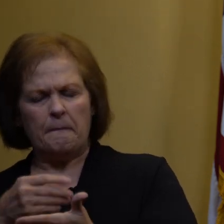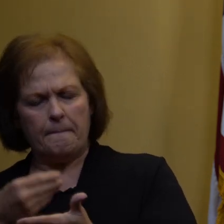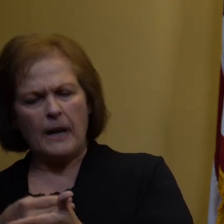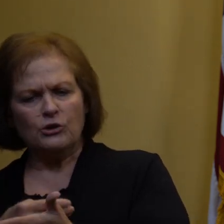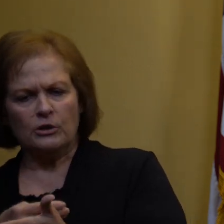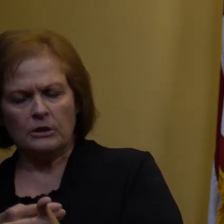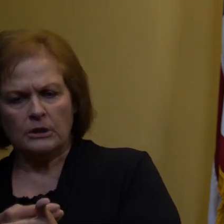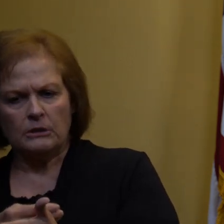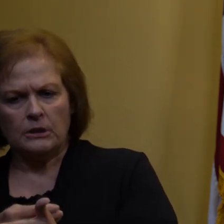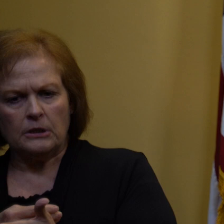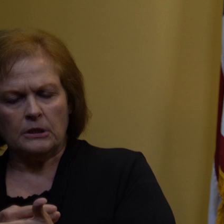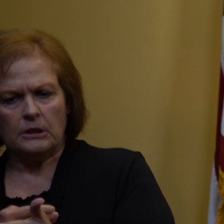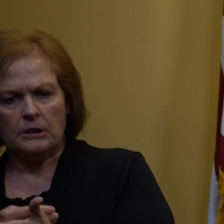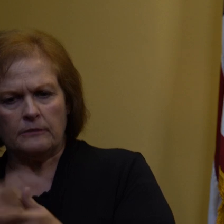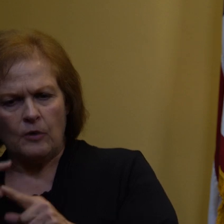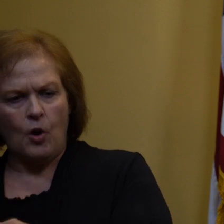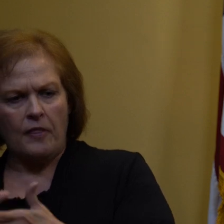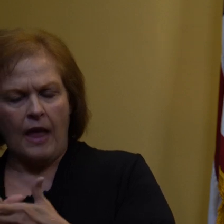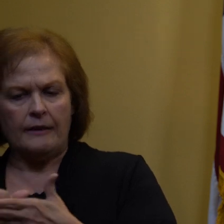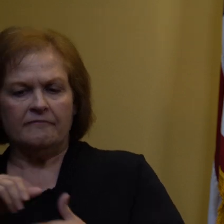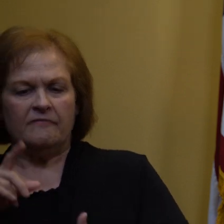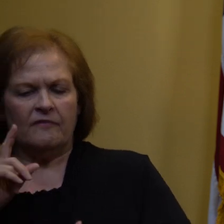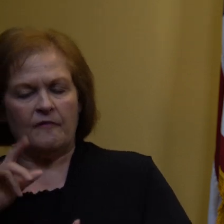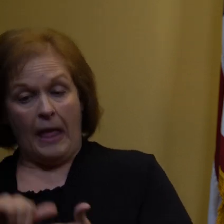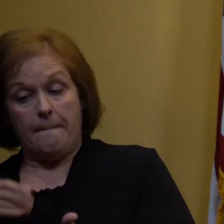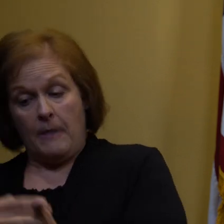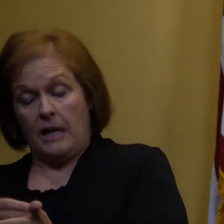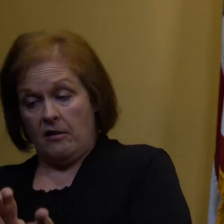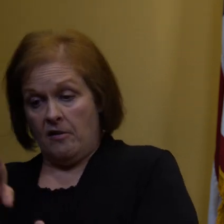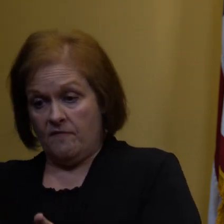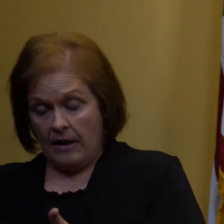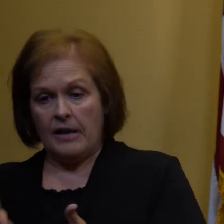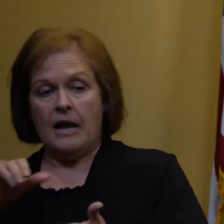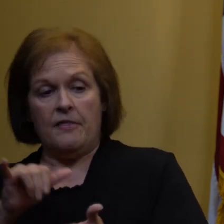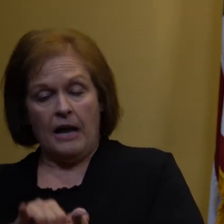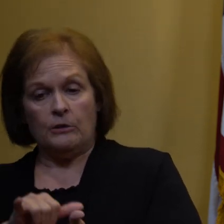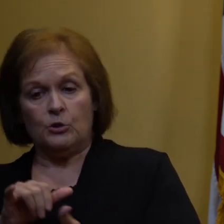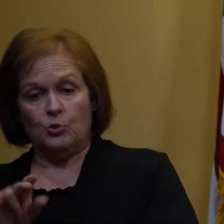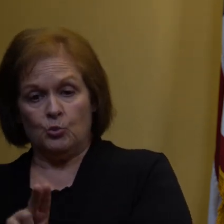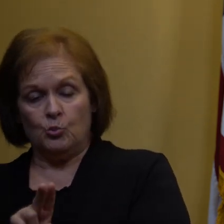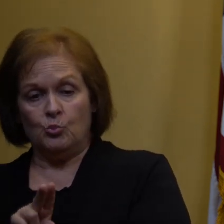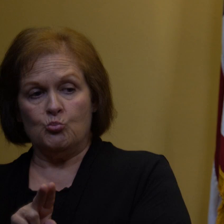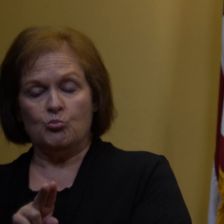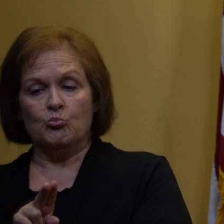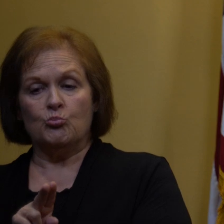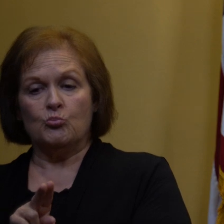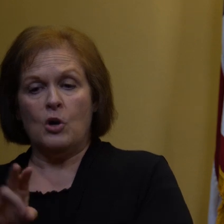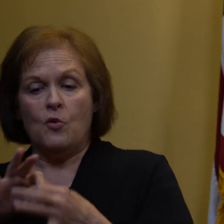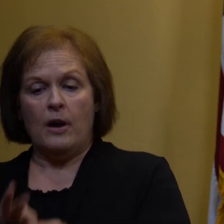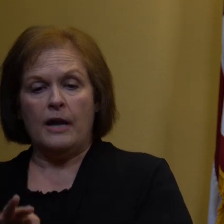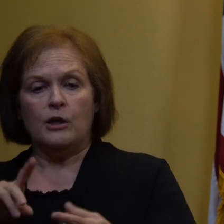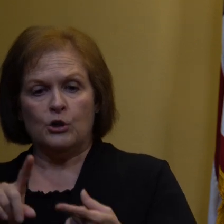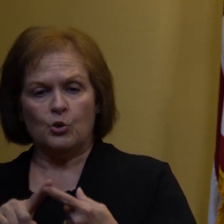ordinances related to ARPA funds, but it was just a holistic and array approach in regards